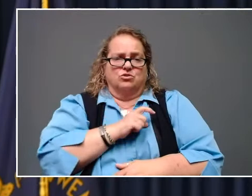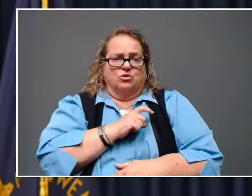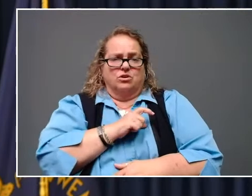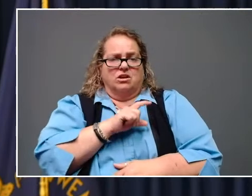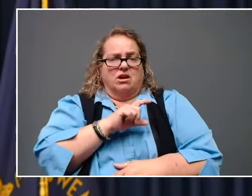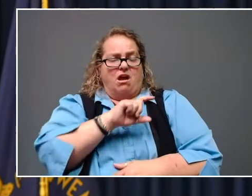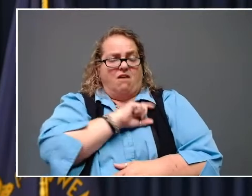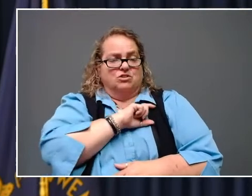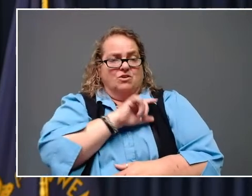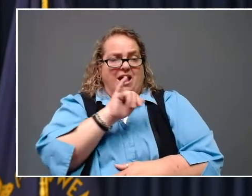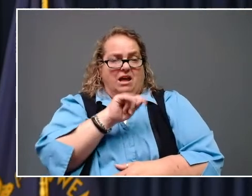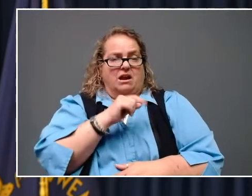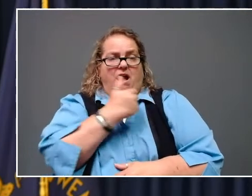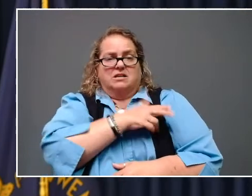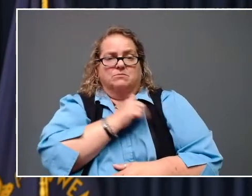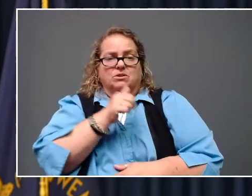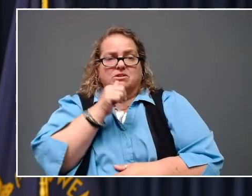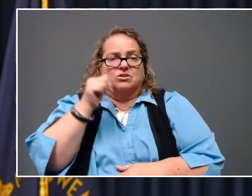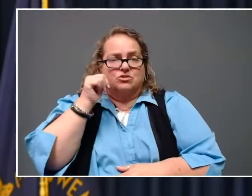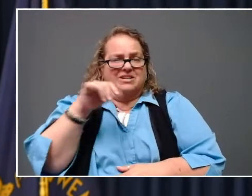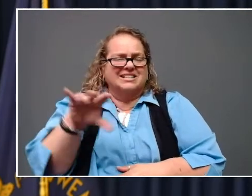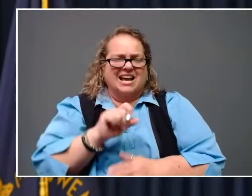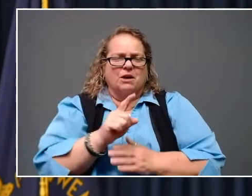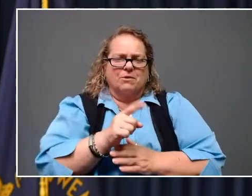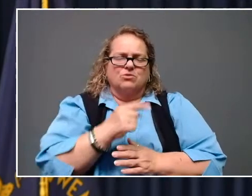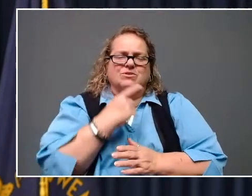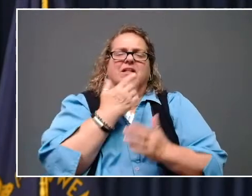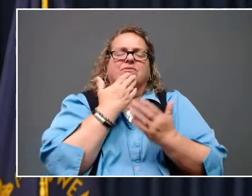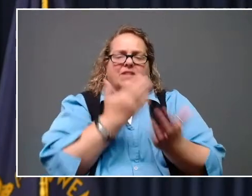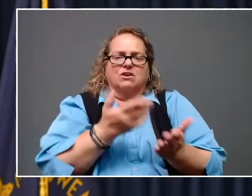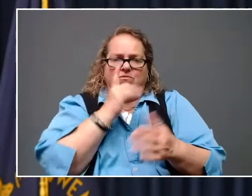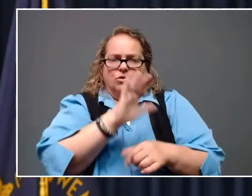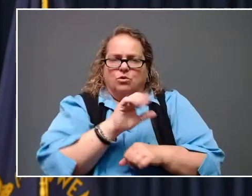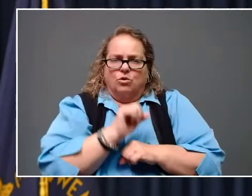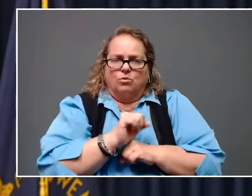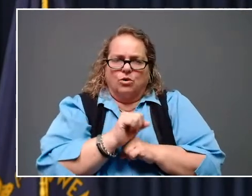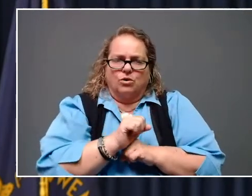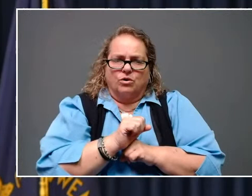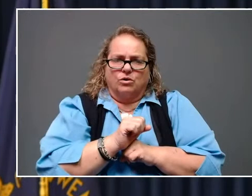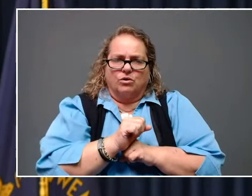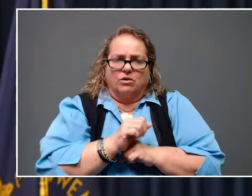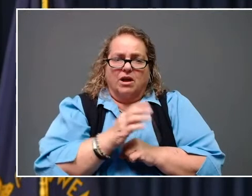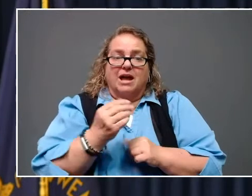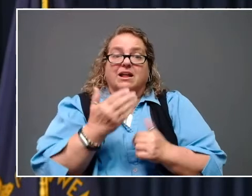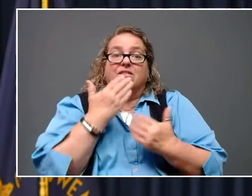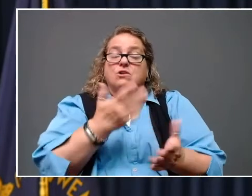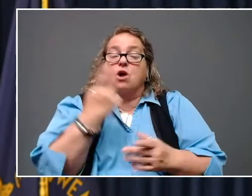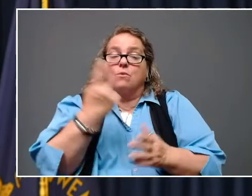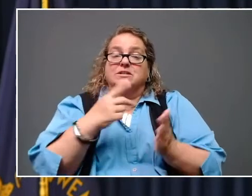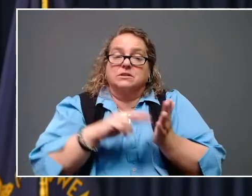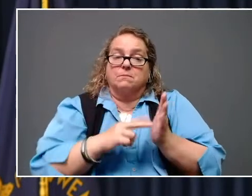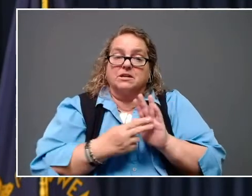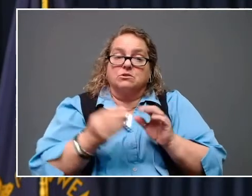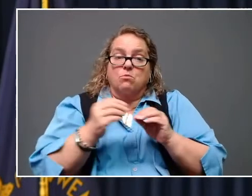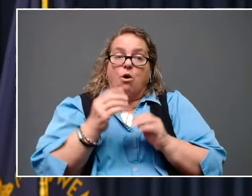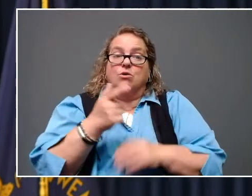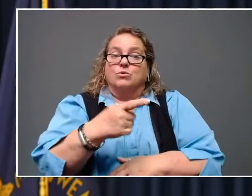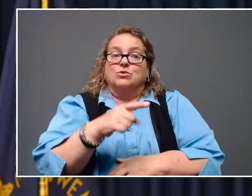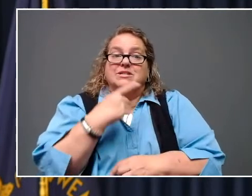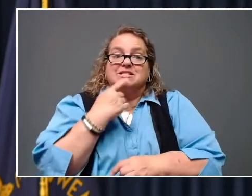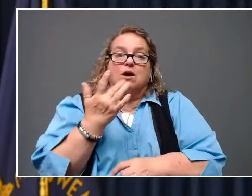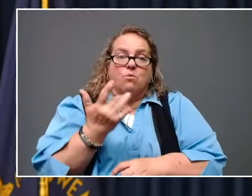at an event. Take a moment to say thank you. And thank you always means more when you say why. I got a chance to say thank you for keeping